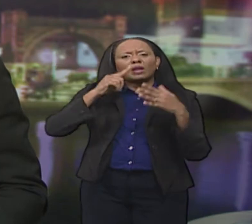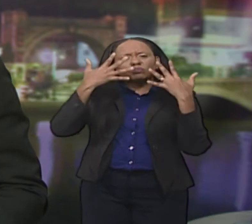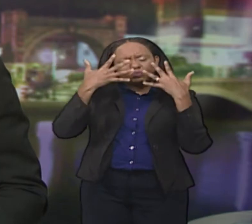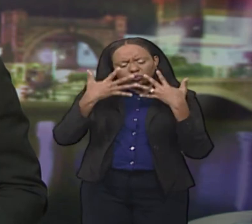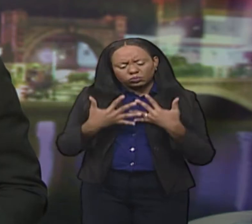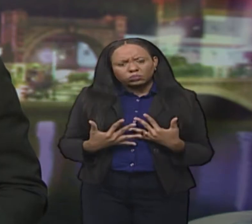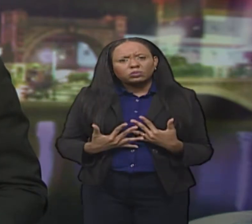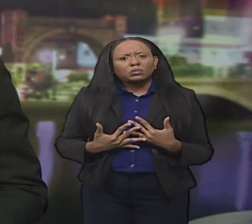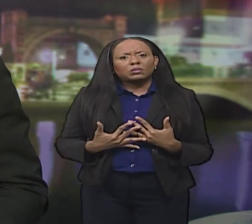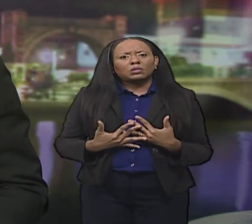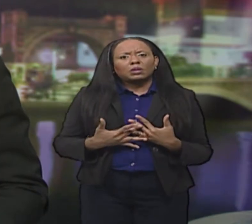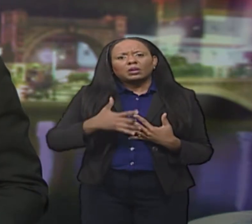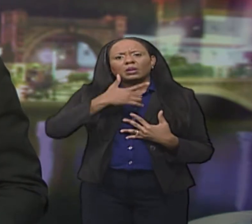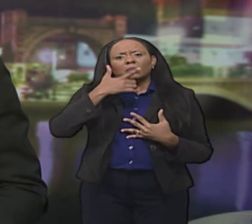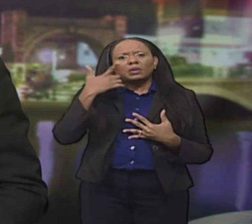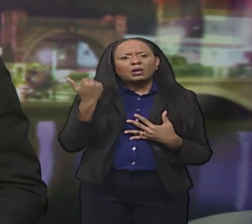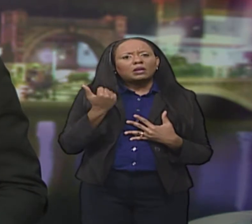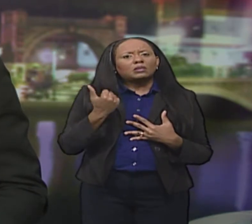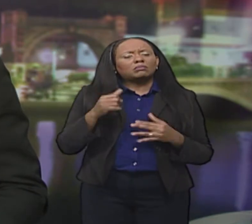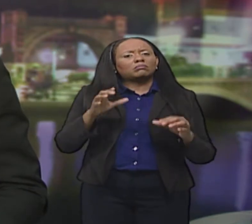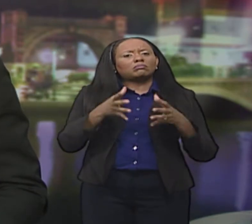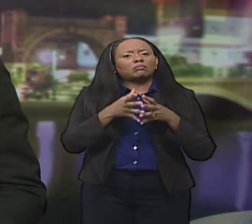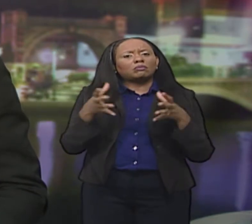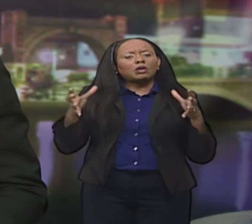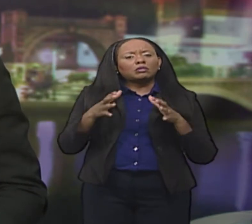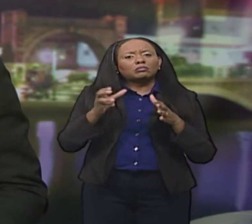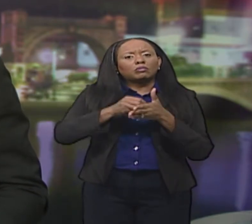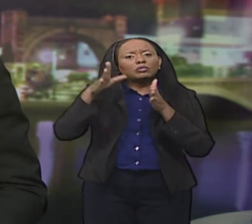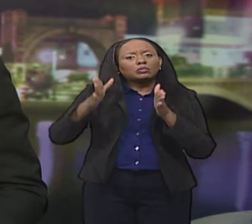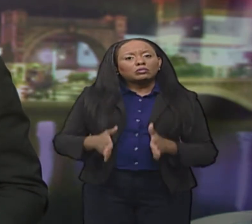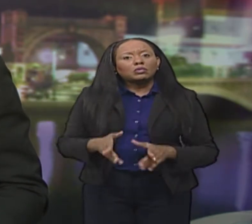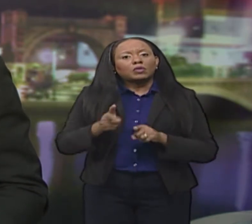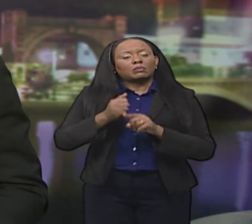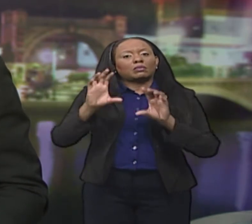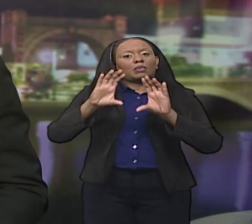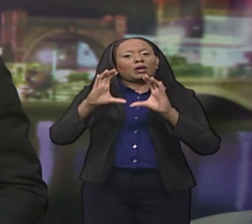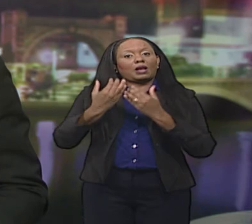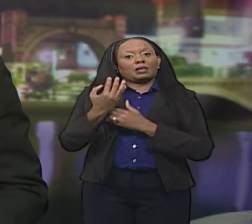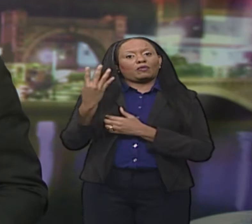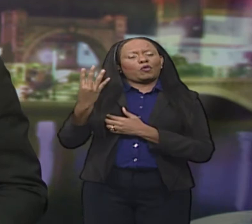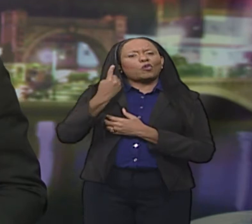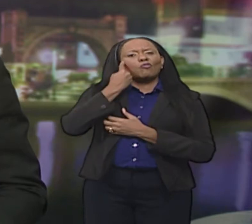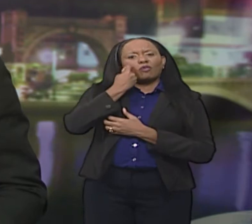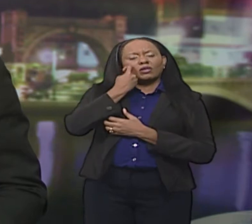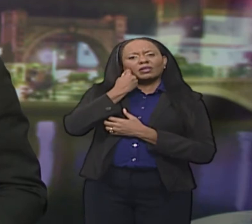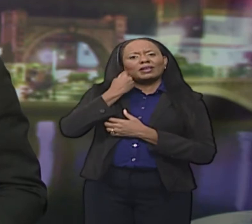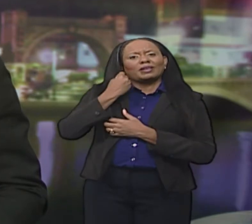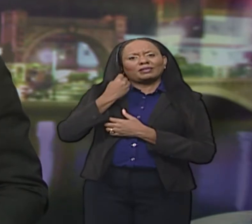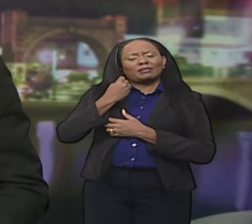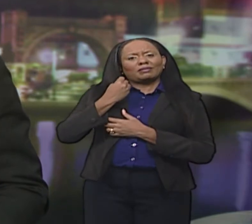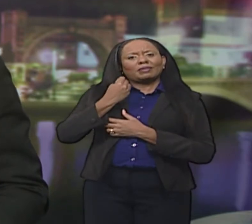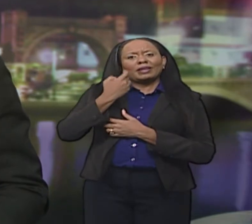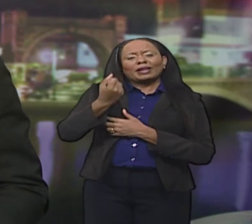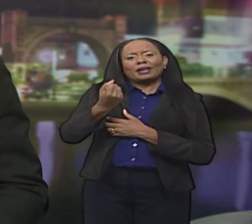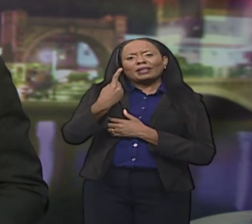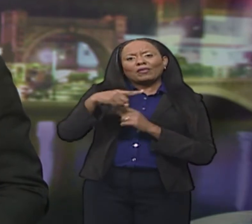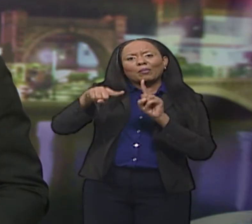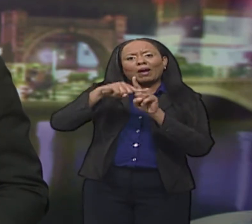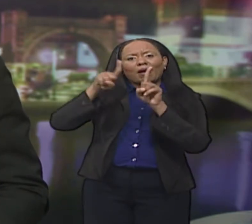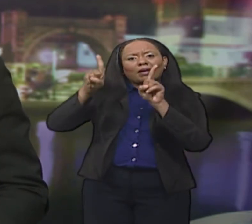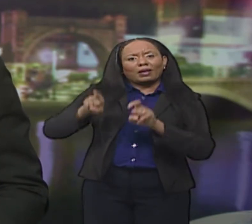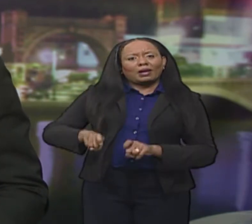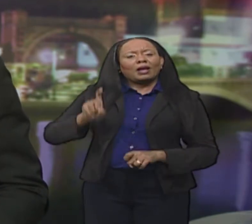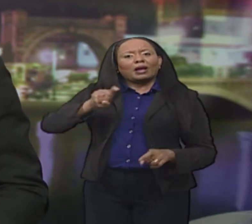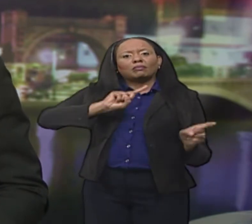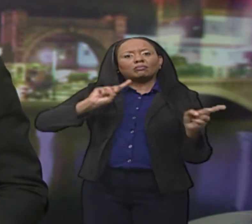saddened by the turn of events which resulted in several Class 4 pupils who had just sat the common entrance exam being injured and taken